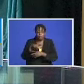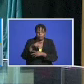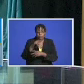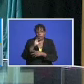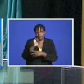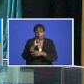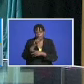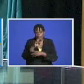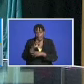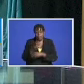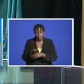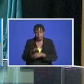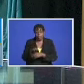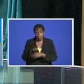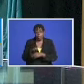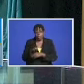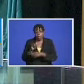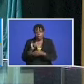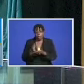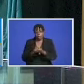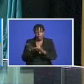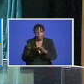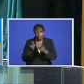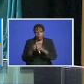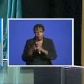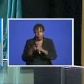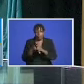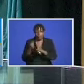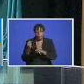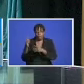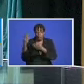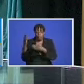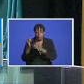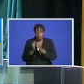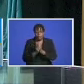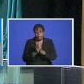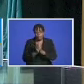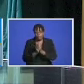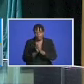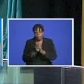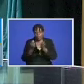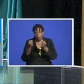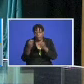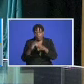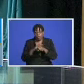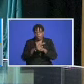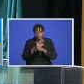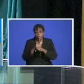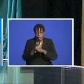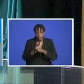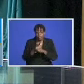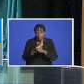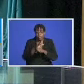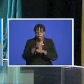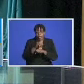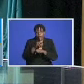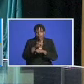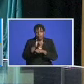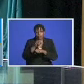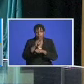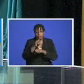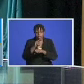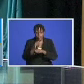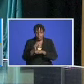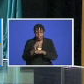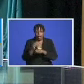arrival of which is said to be imminent. Now, as indicated, the number of COVID-19 variants out there is climbing, with